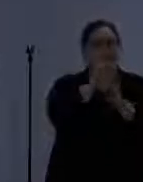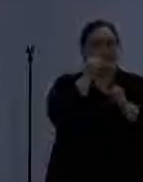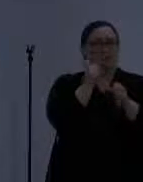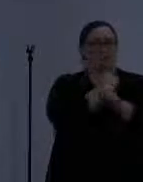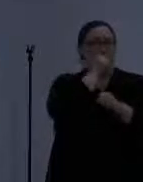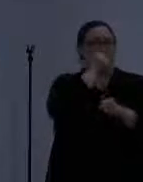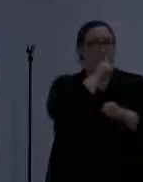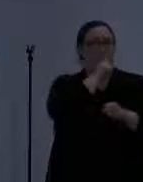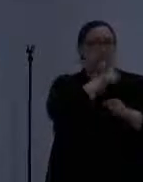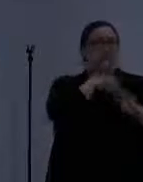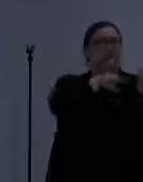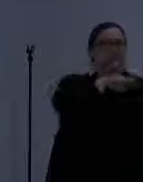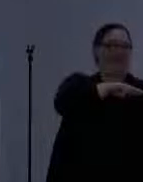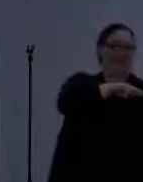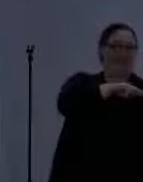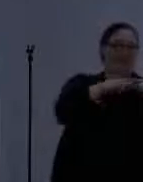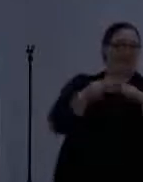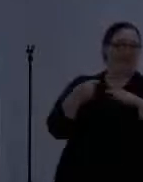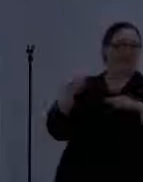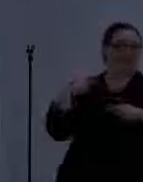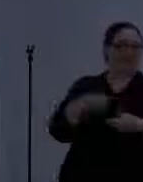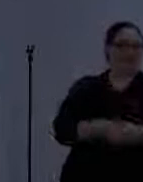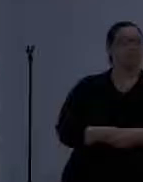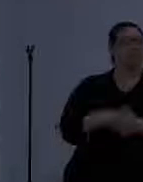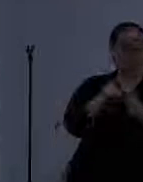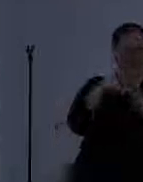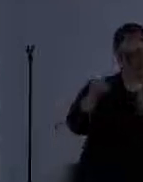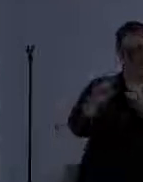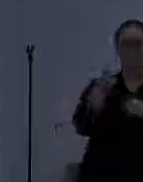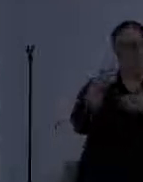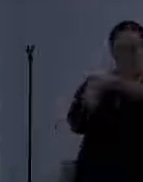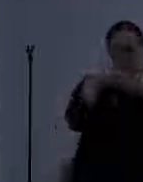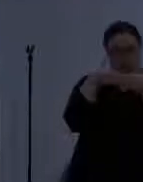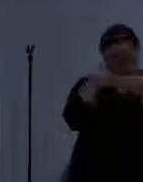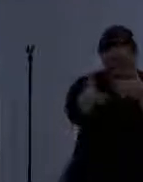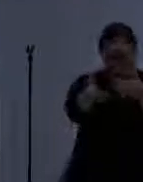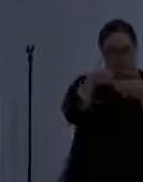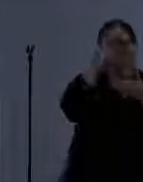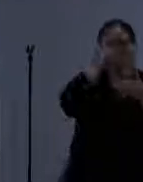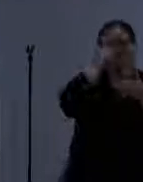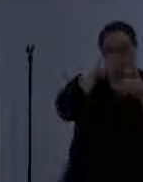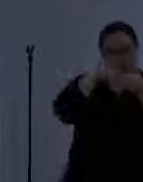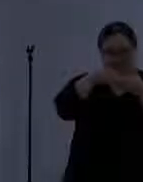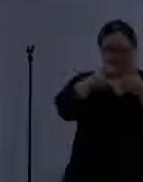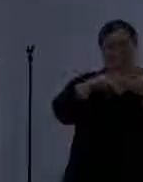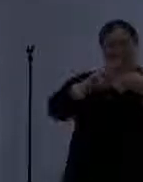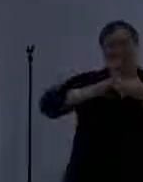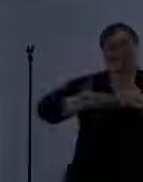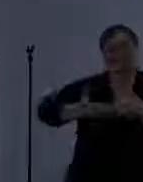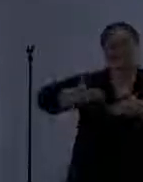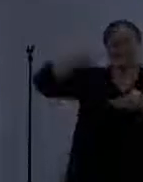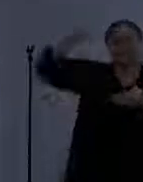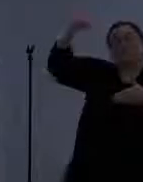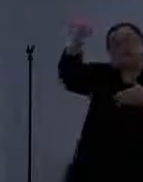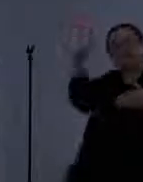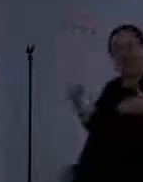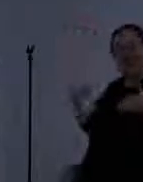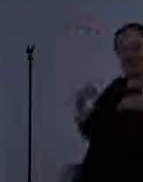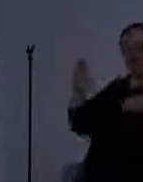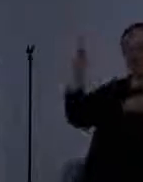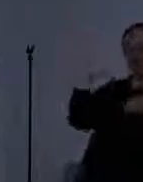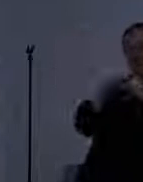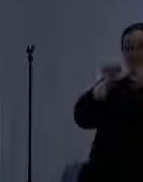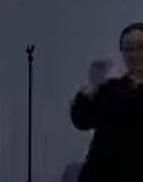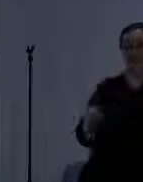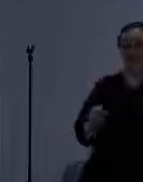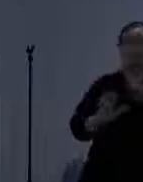Well, it's from December 1st, but for things that have been previous in the previous systems, it would